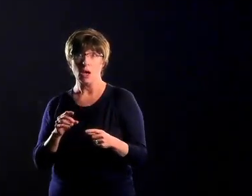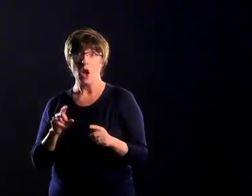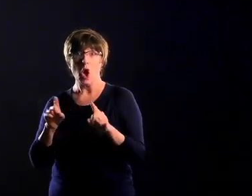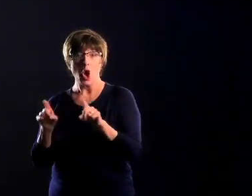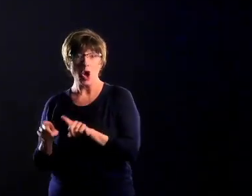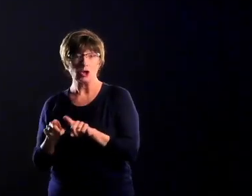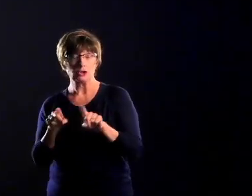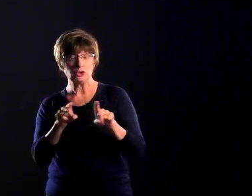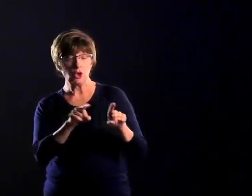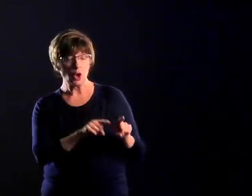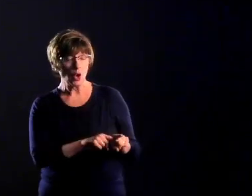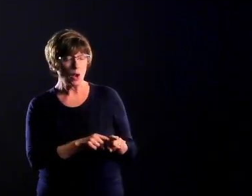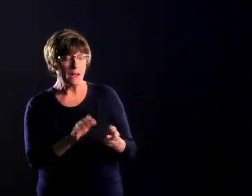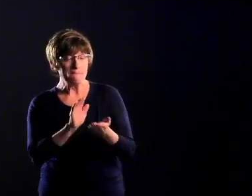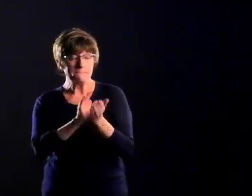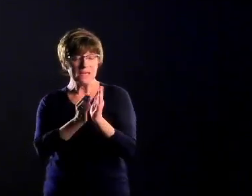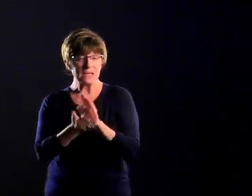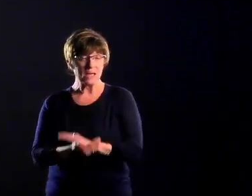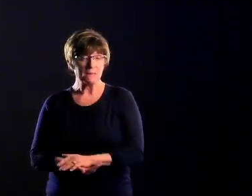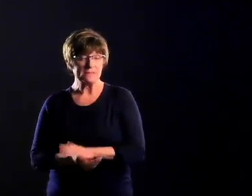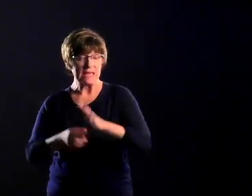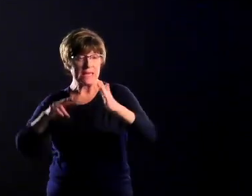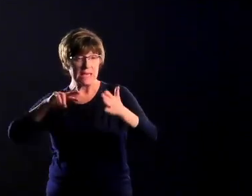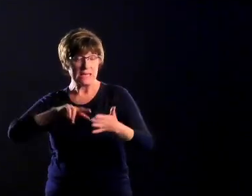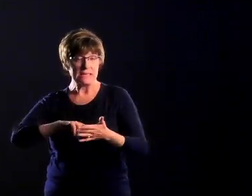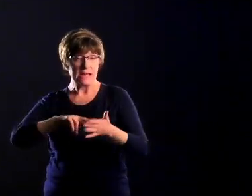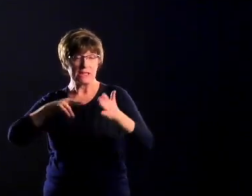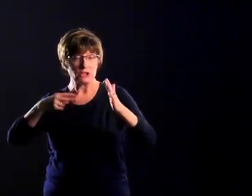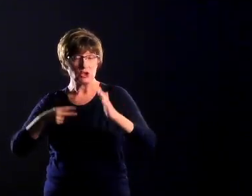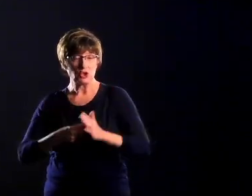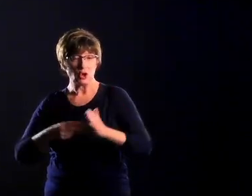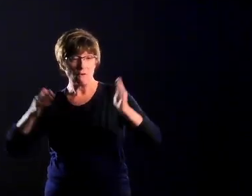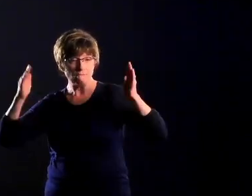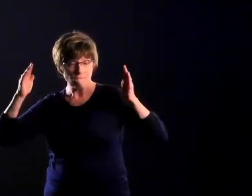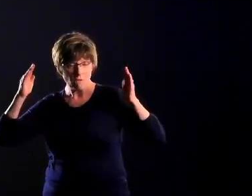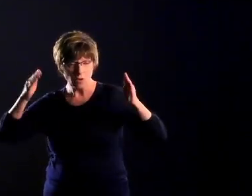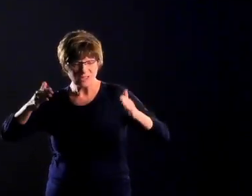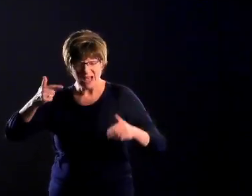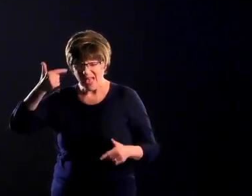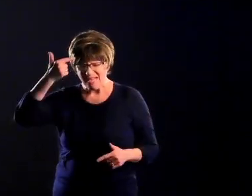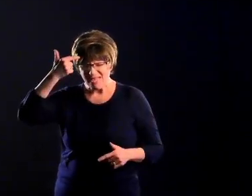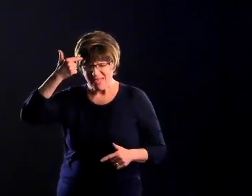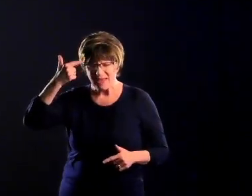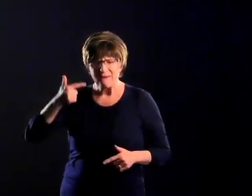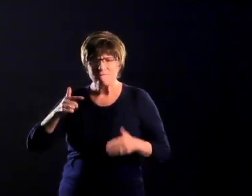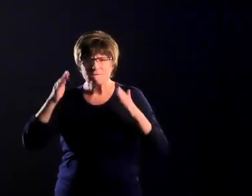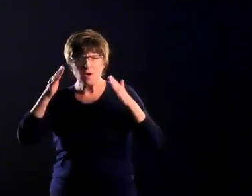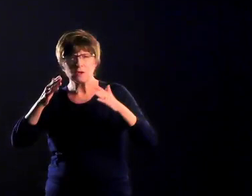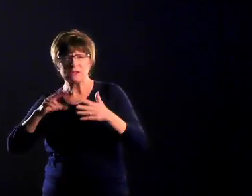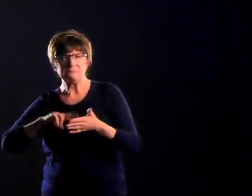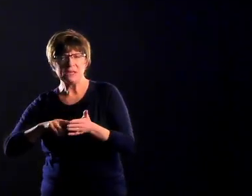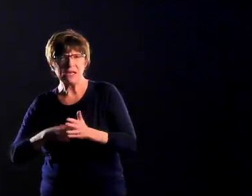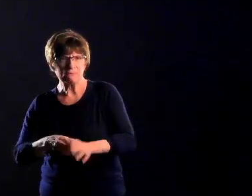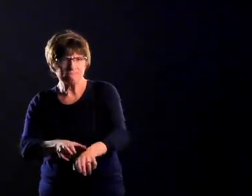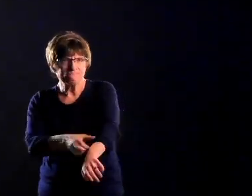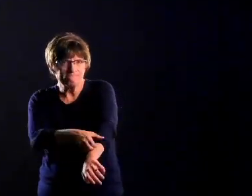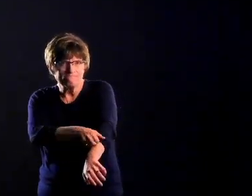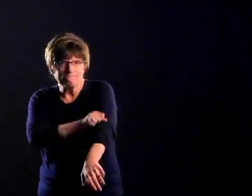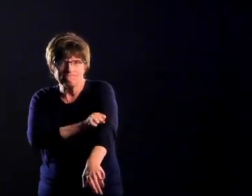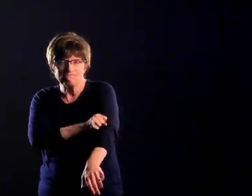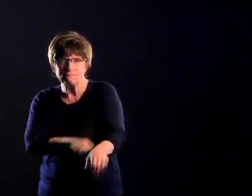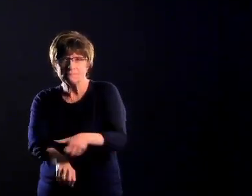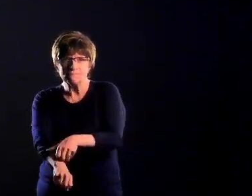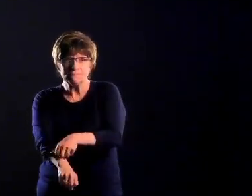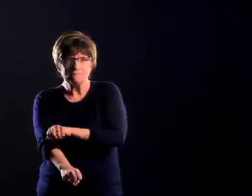intentional focus. And when I say focus, I think of focus in leaning in. That we would lean into a